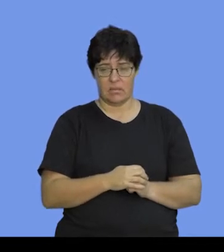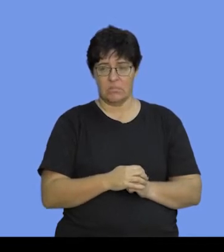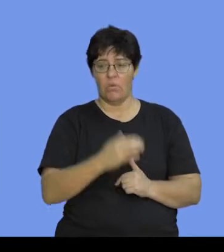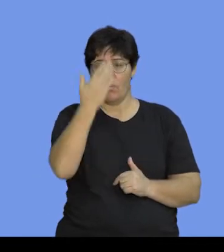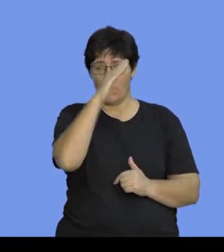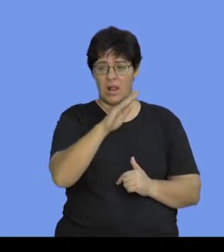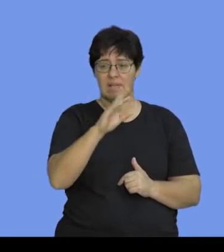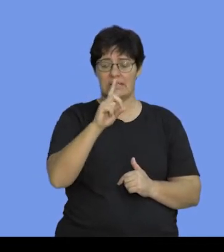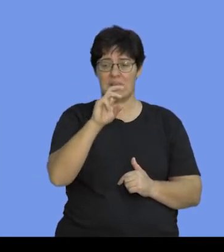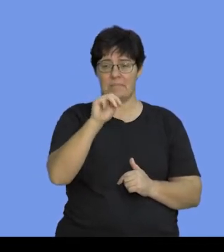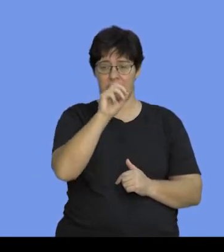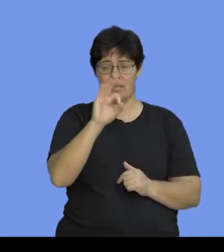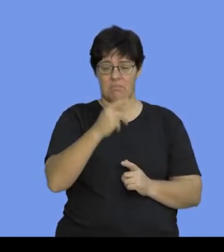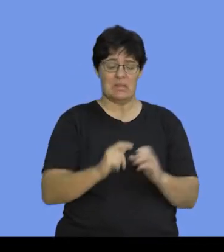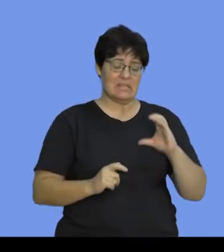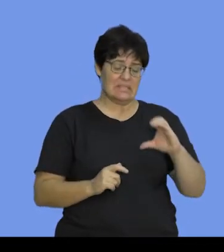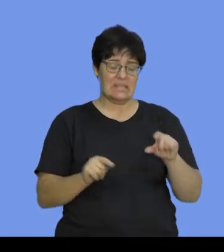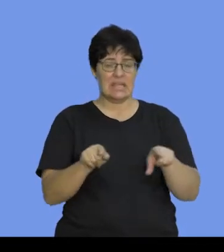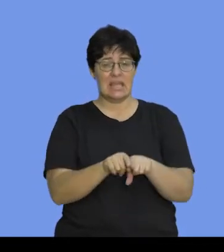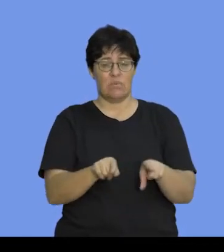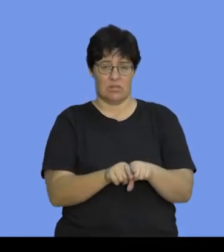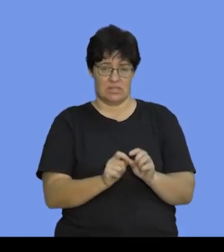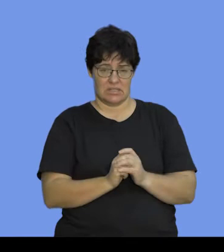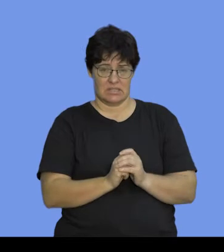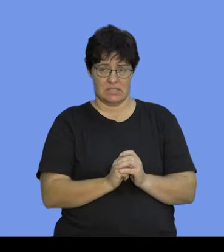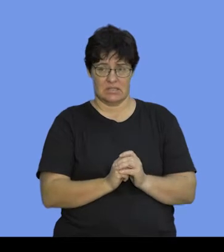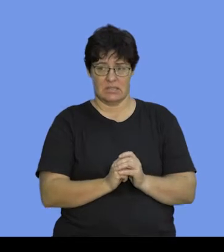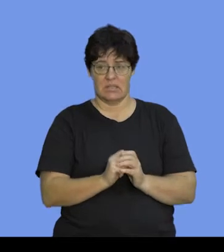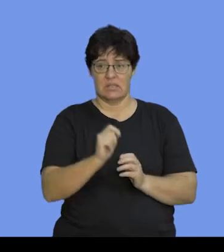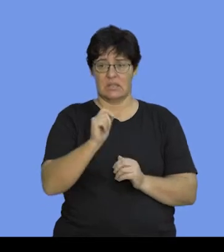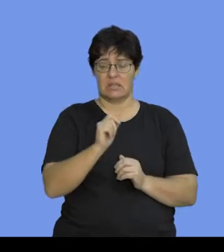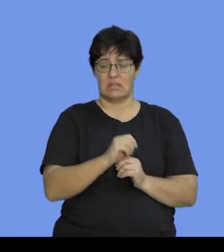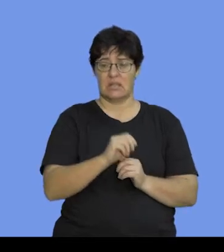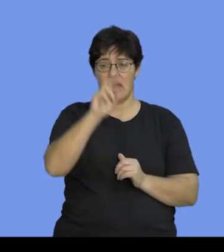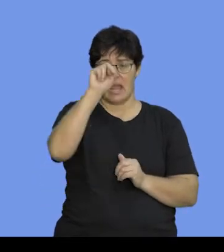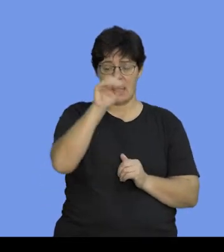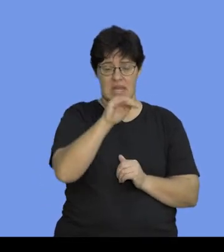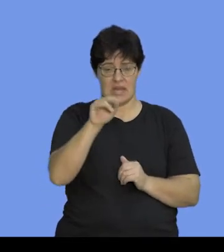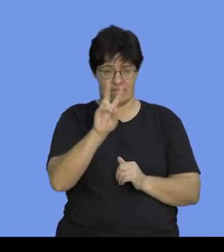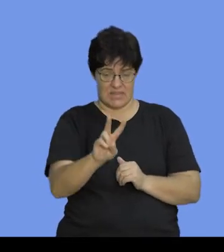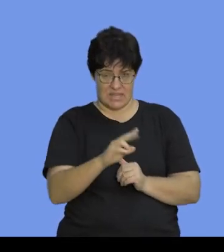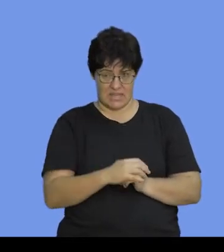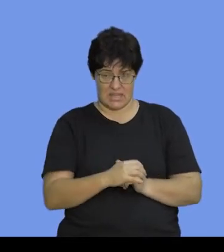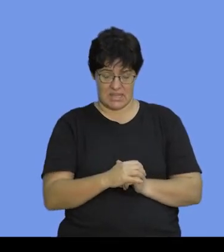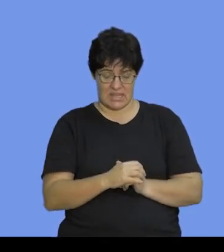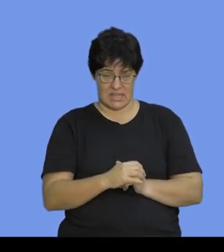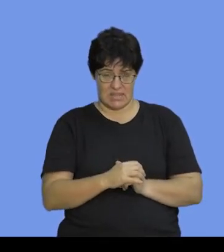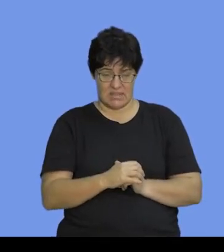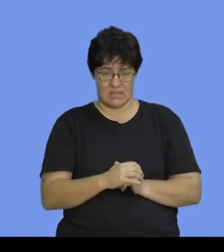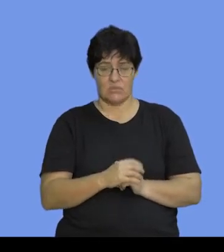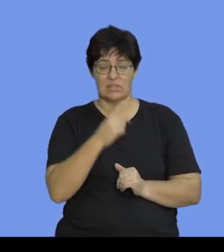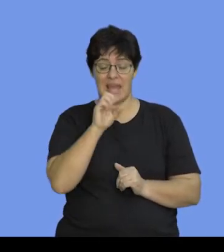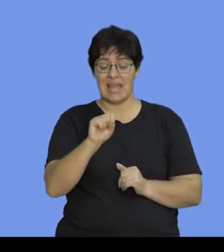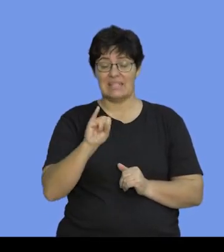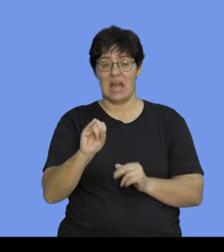saying that concentration of a solution is moles per unit volume of solution, now we are saying that the